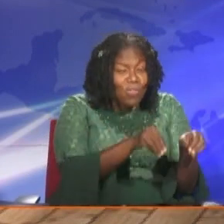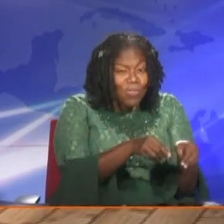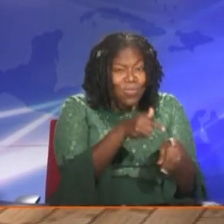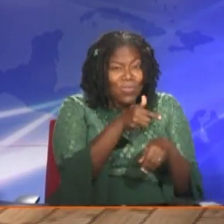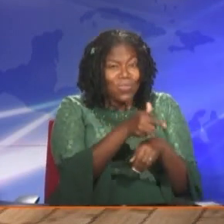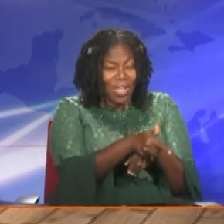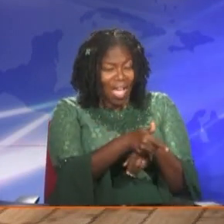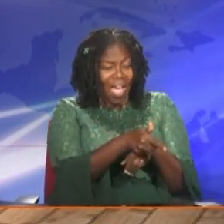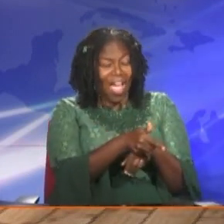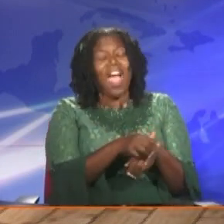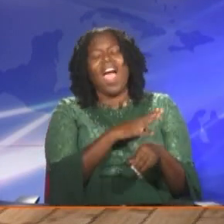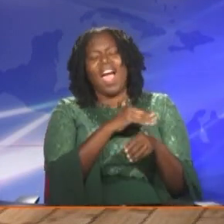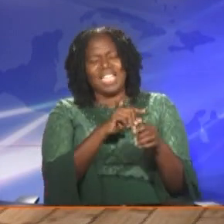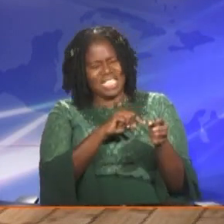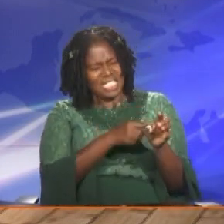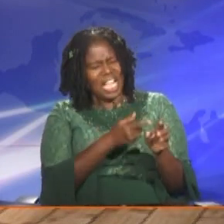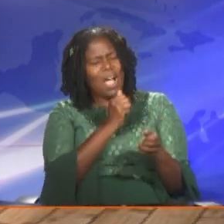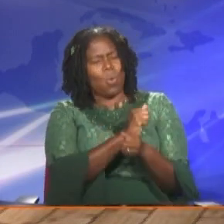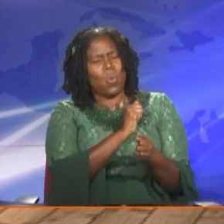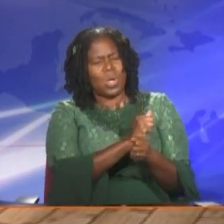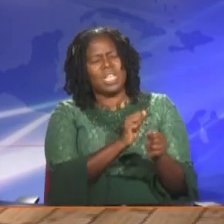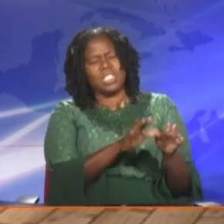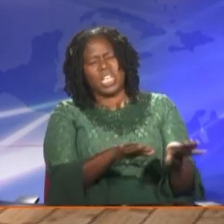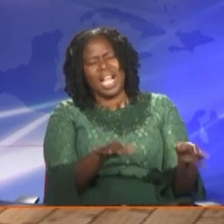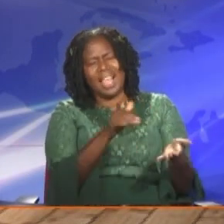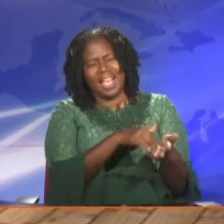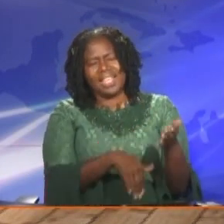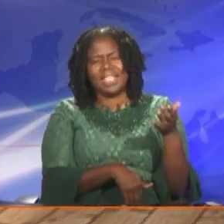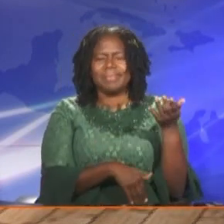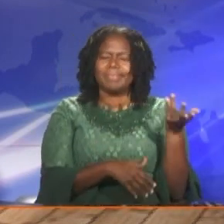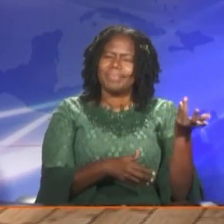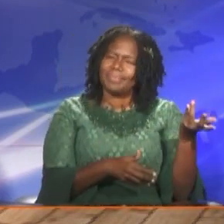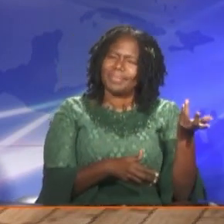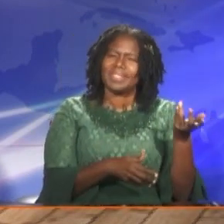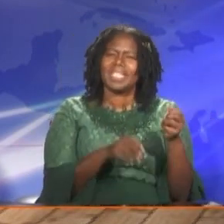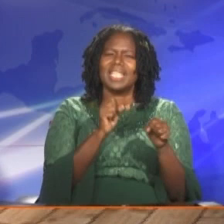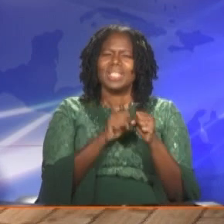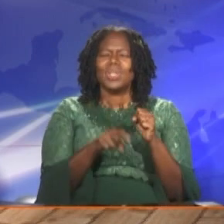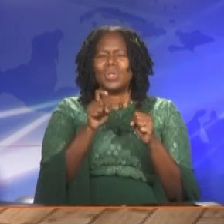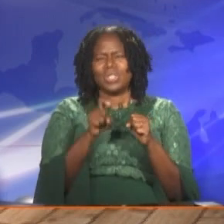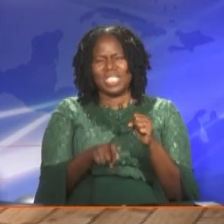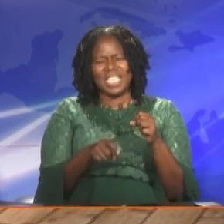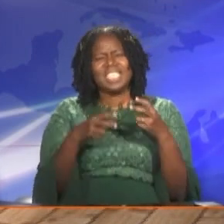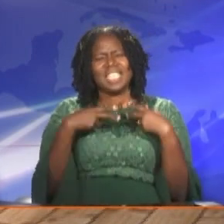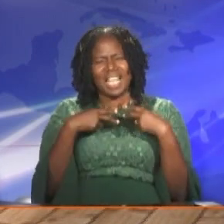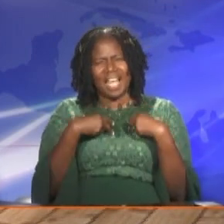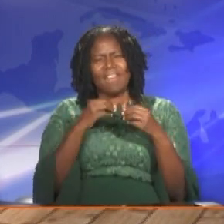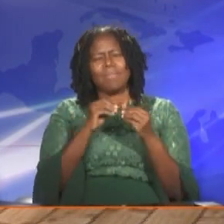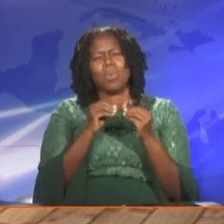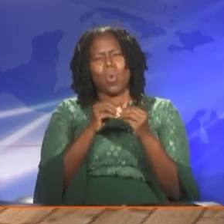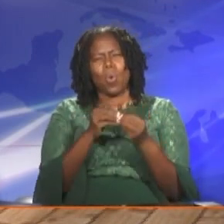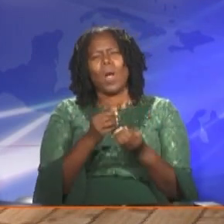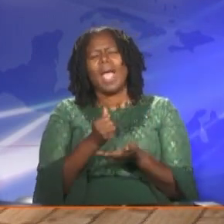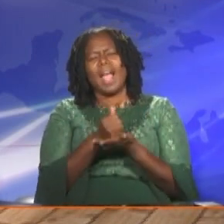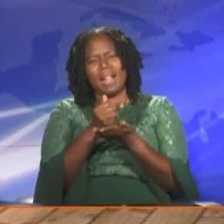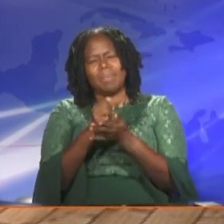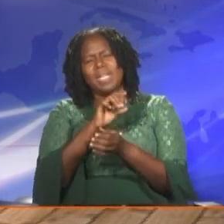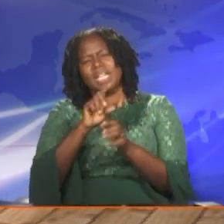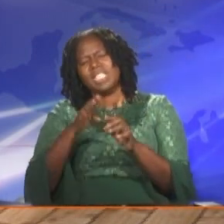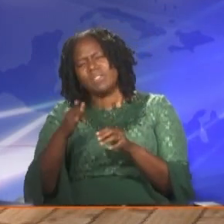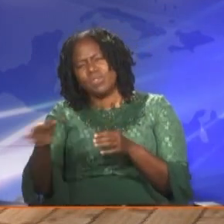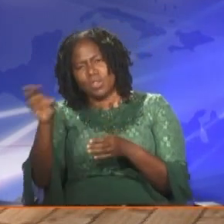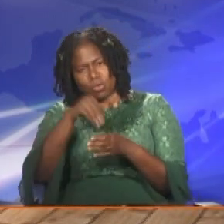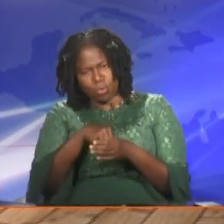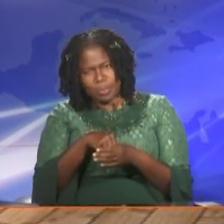particular child. So for example, the child is out of school, we would want to ensure the Ministry of Education is aware of that. If the child is a case